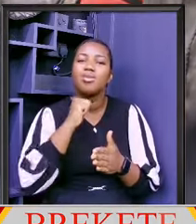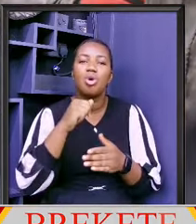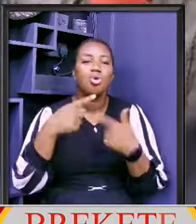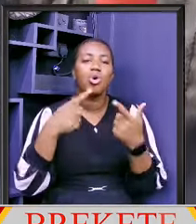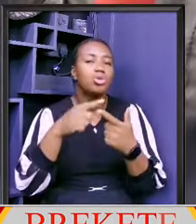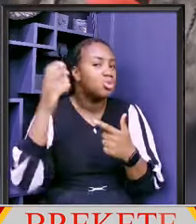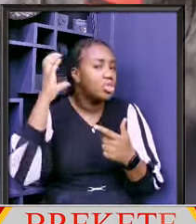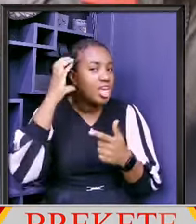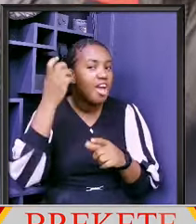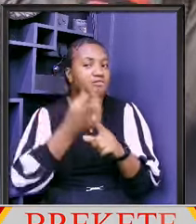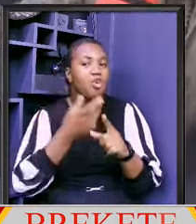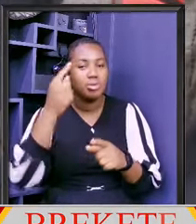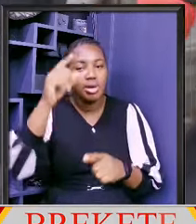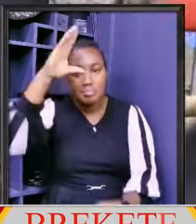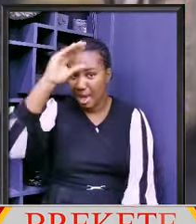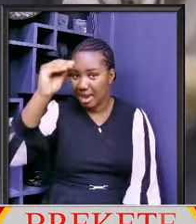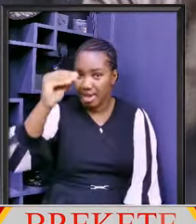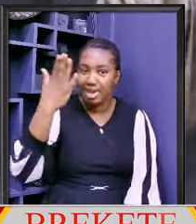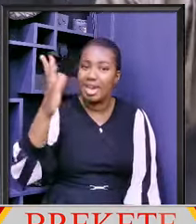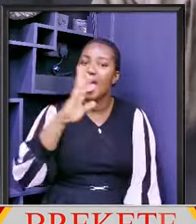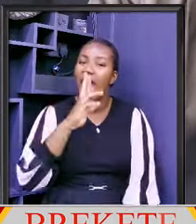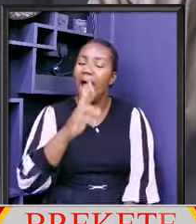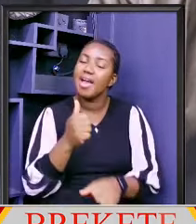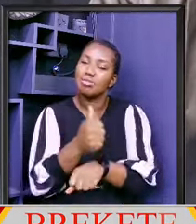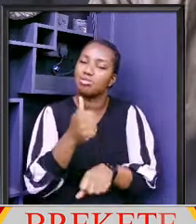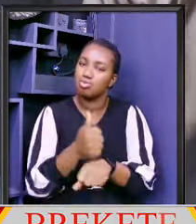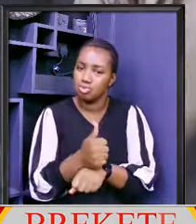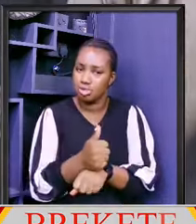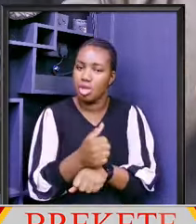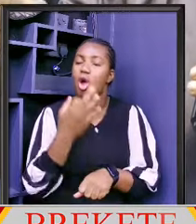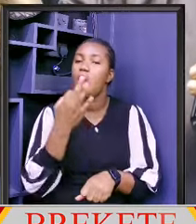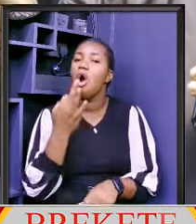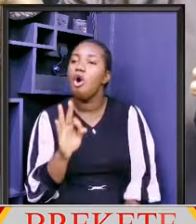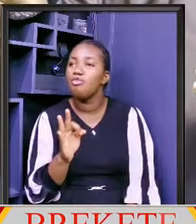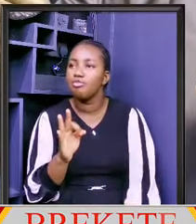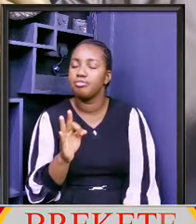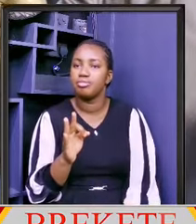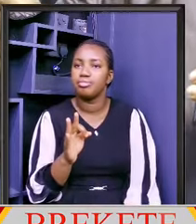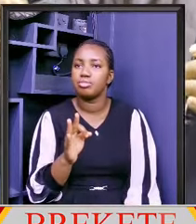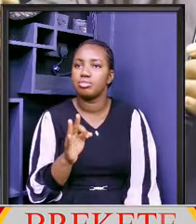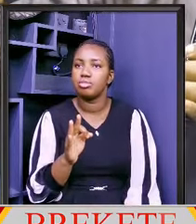hear from the man they are accusing